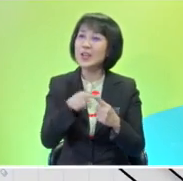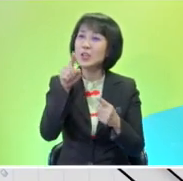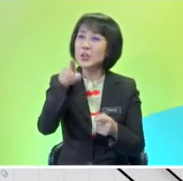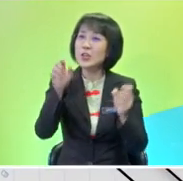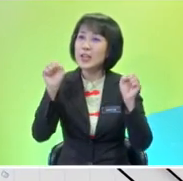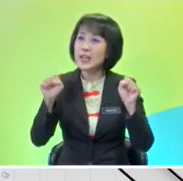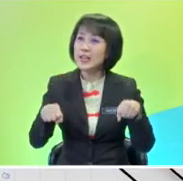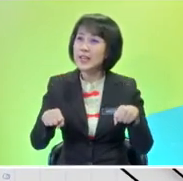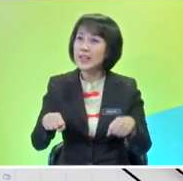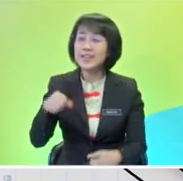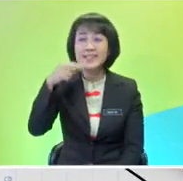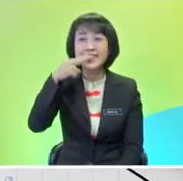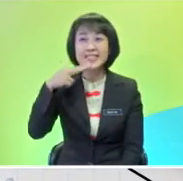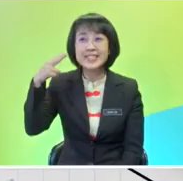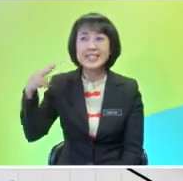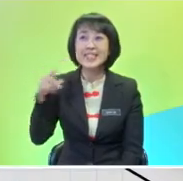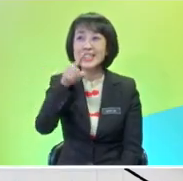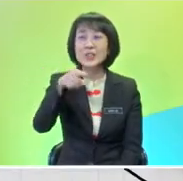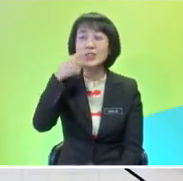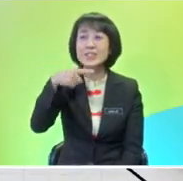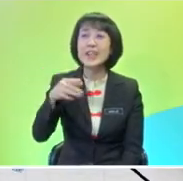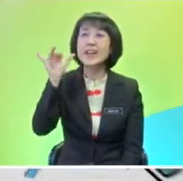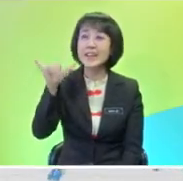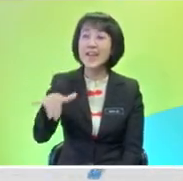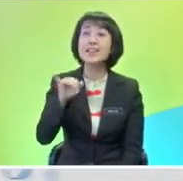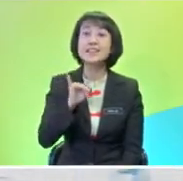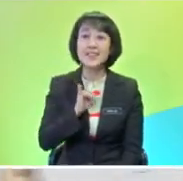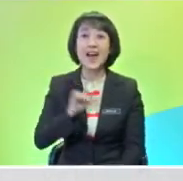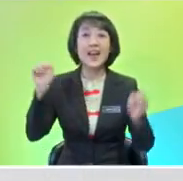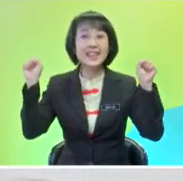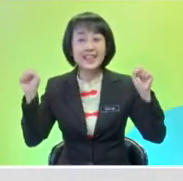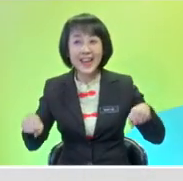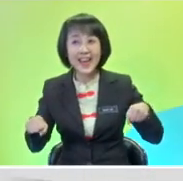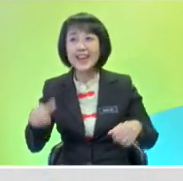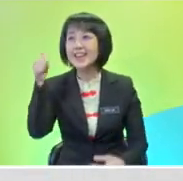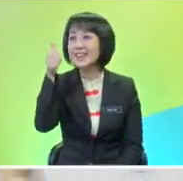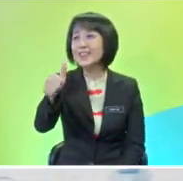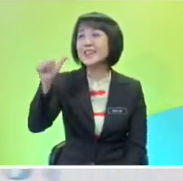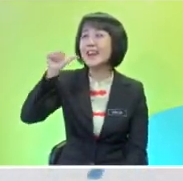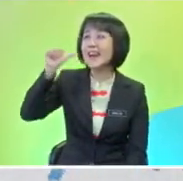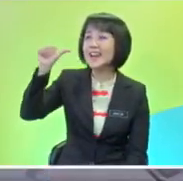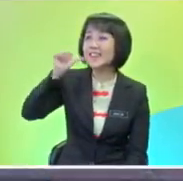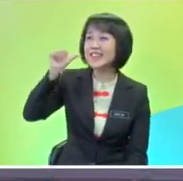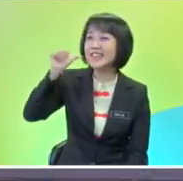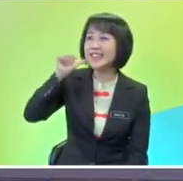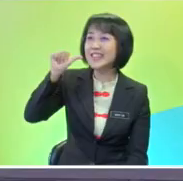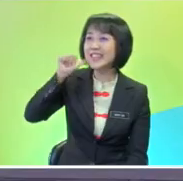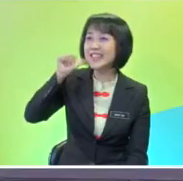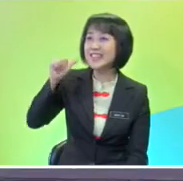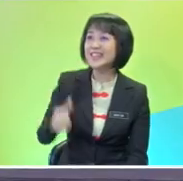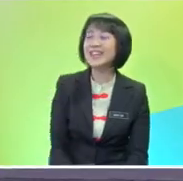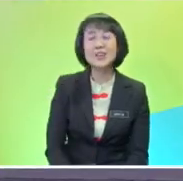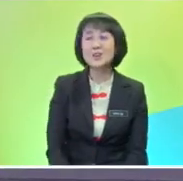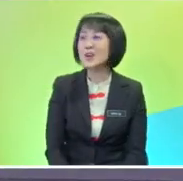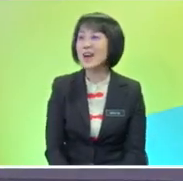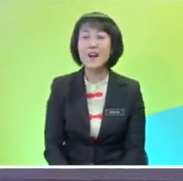You say? I can. Yes, I can. Very good, good Irene. Job. Awesome. Wow, okay, we so have